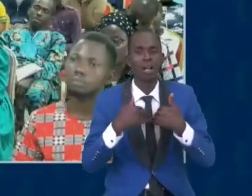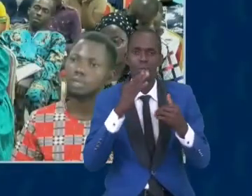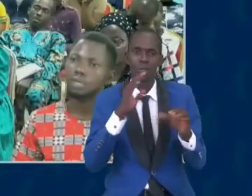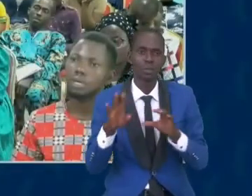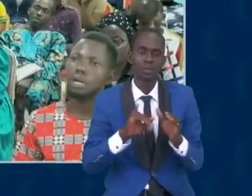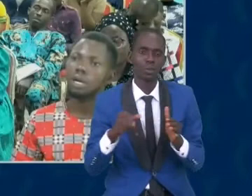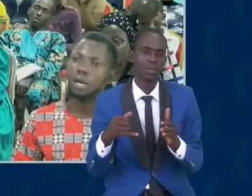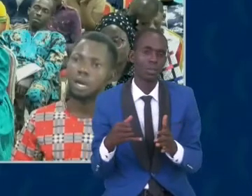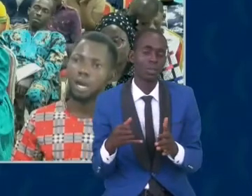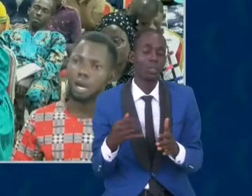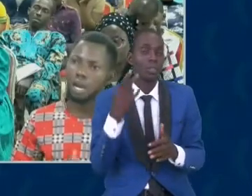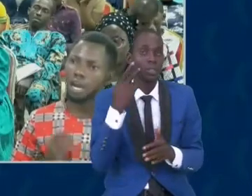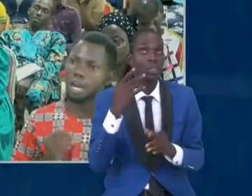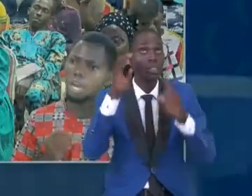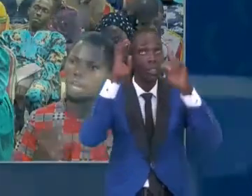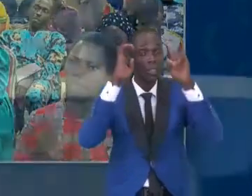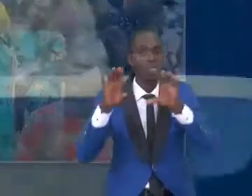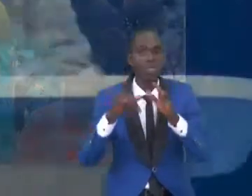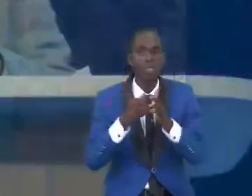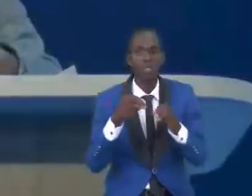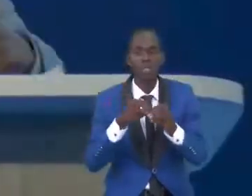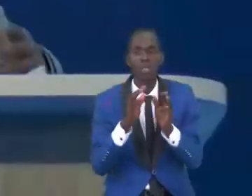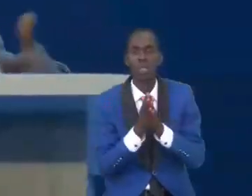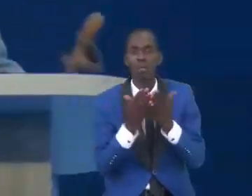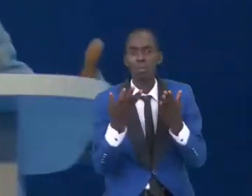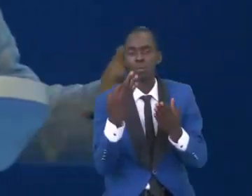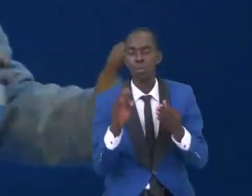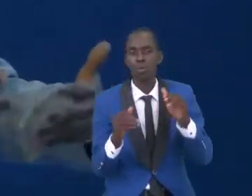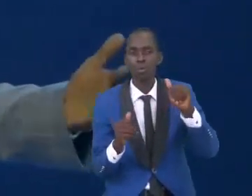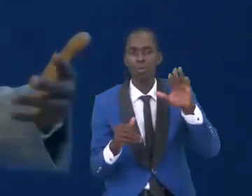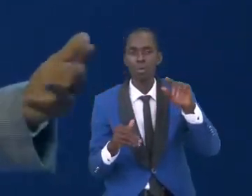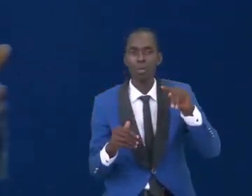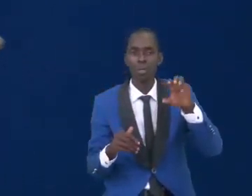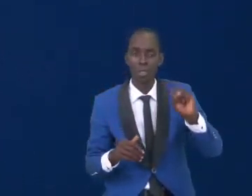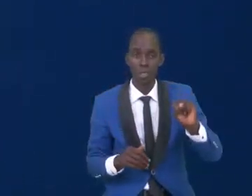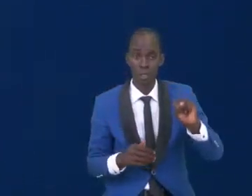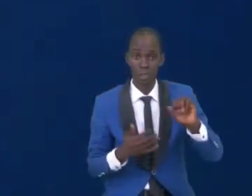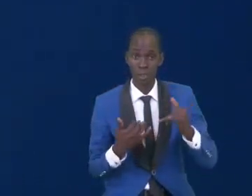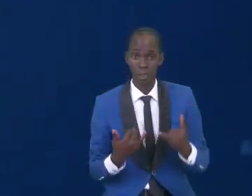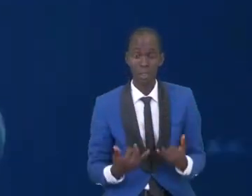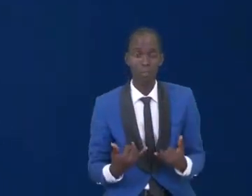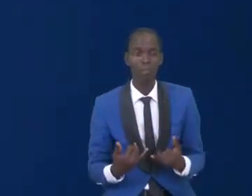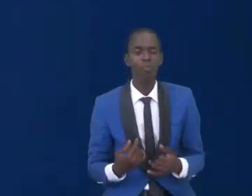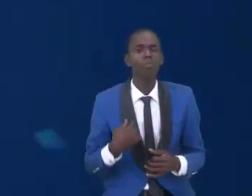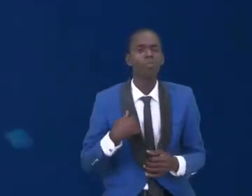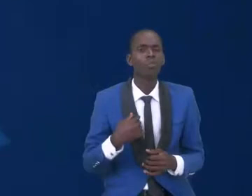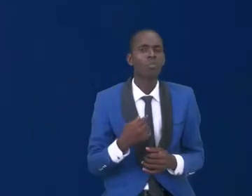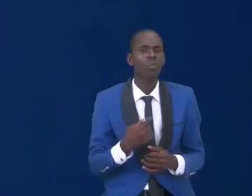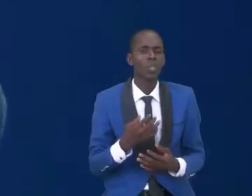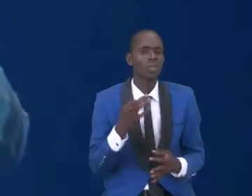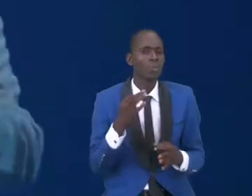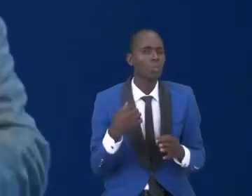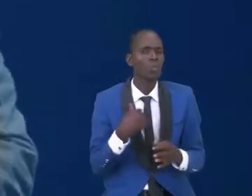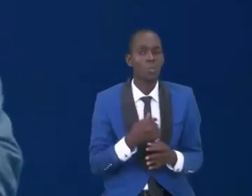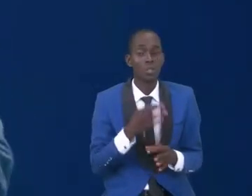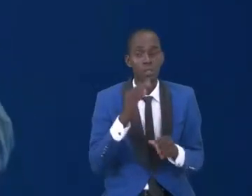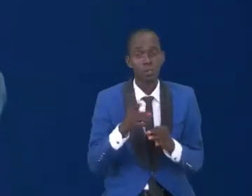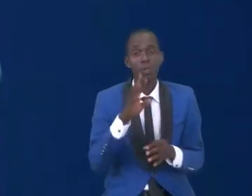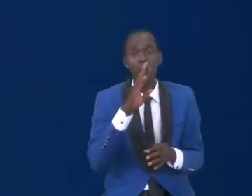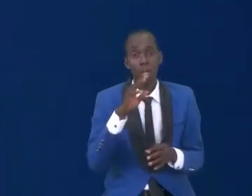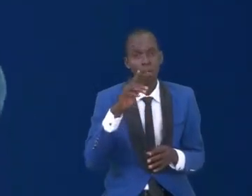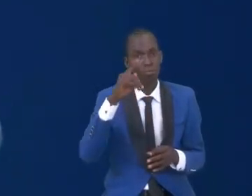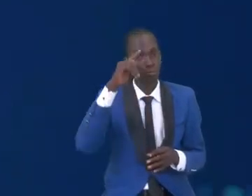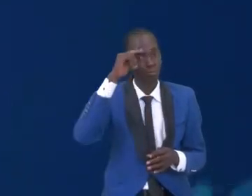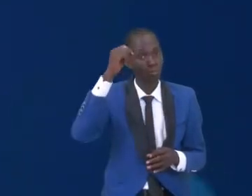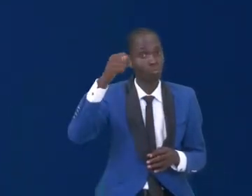Acts of the Apostles. Now, we are not maybe theological students here.